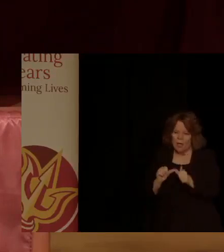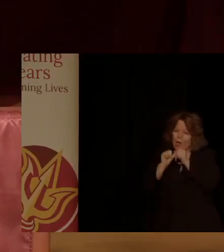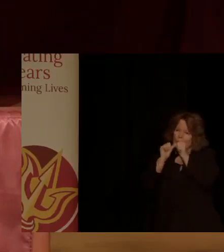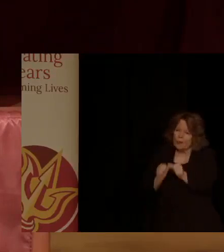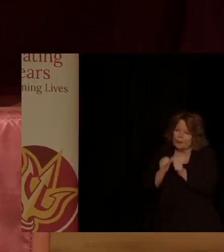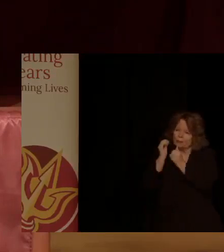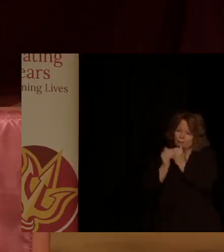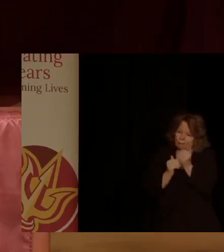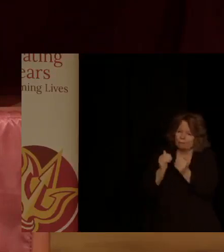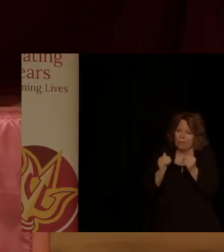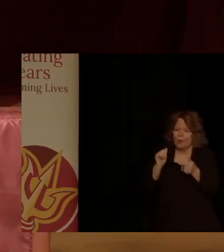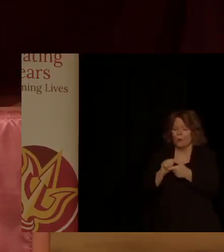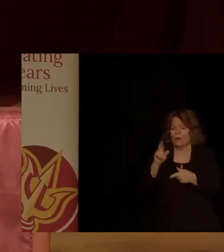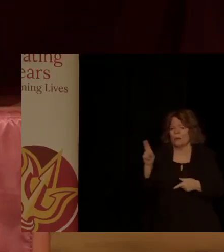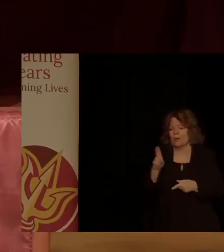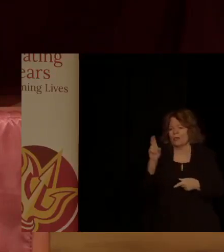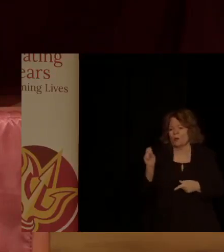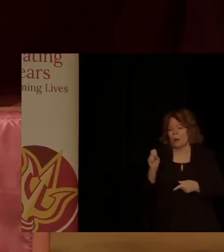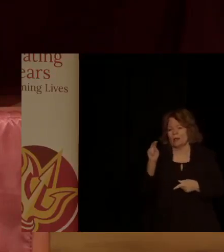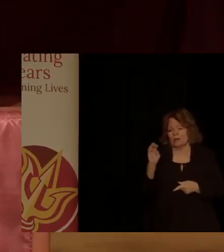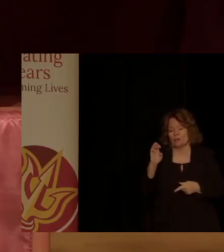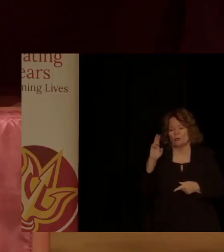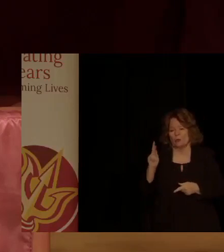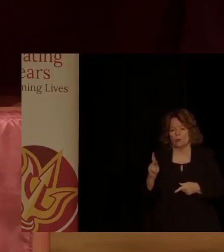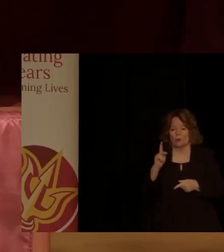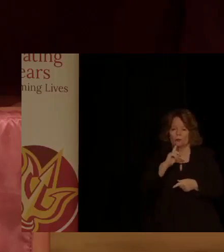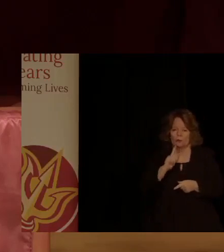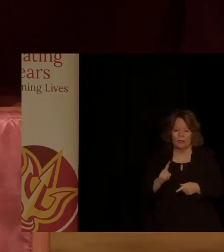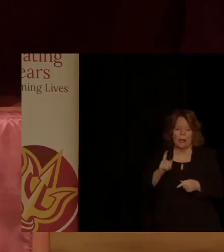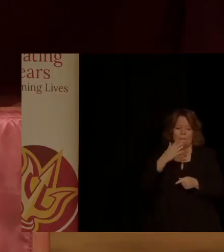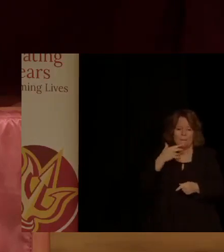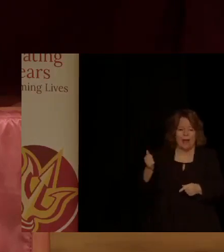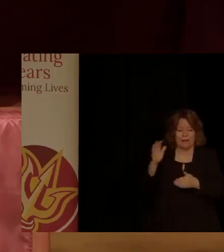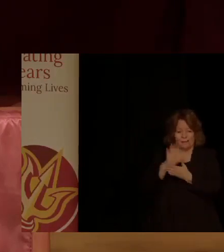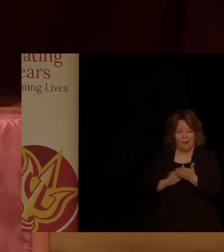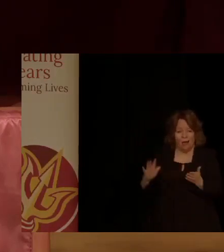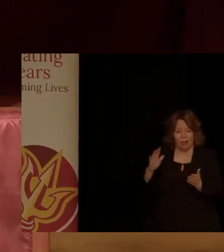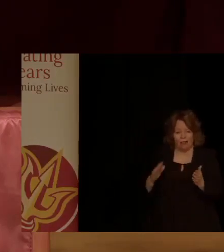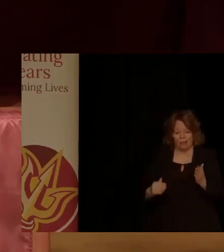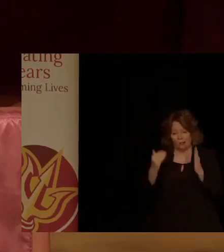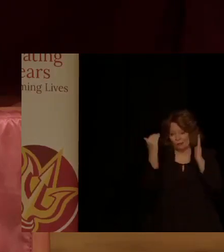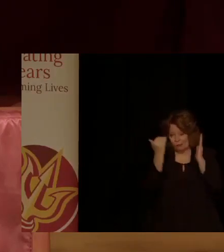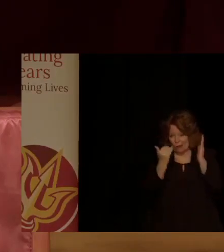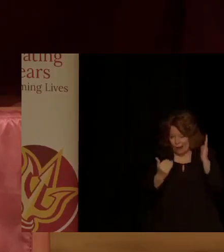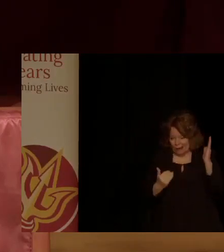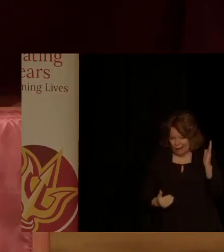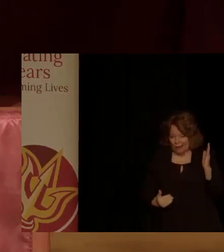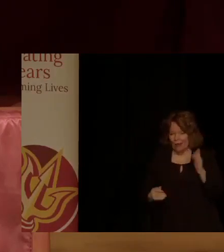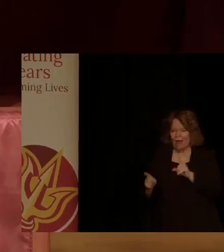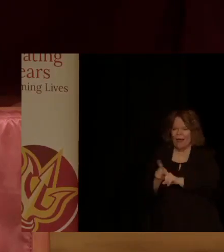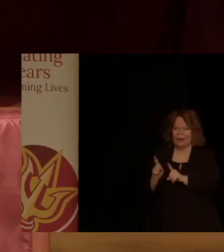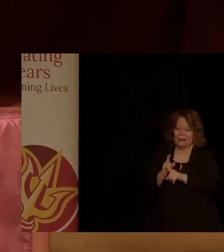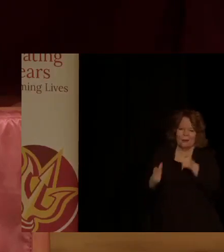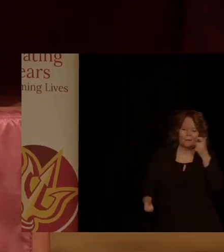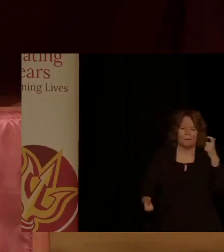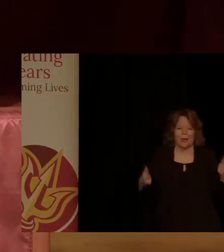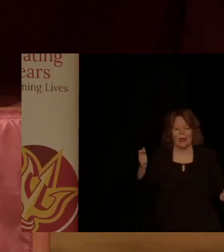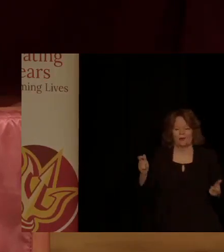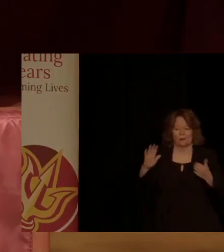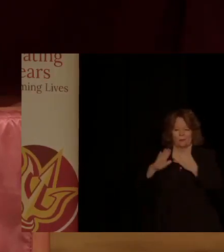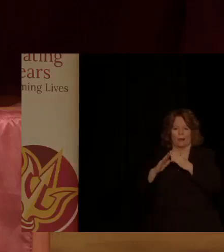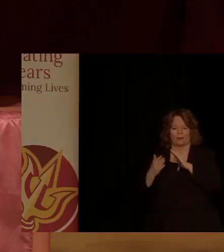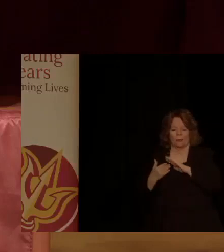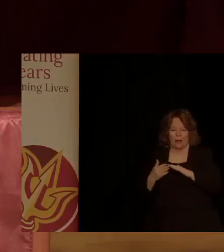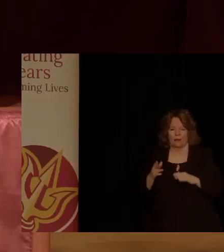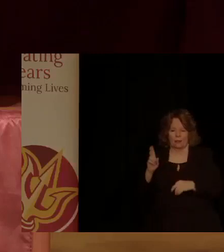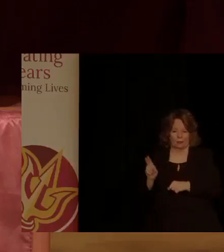News & World Report's best colleges rankings and as a major metropolitan university. UMSL now ranks